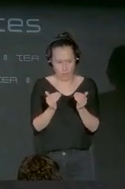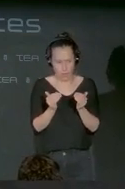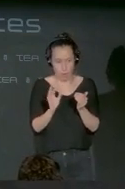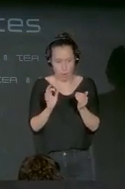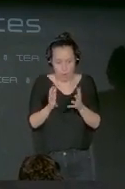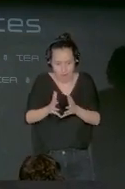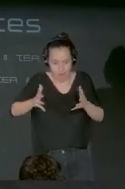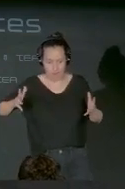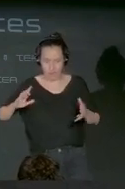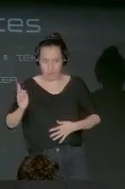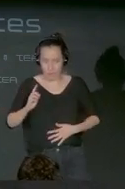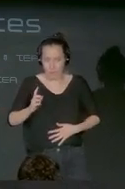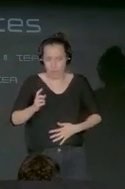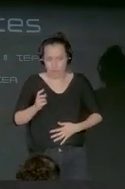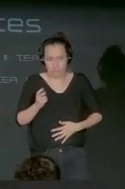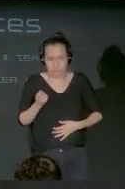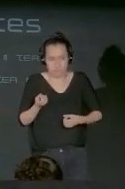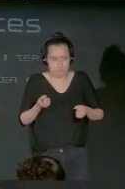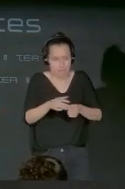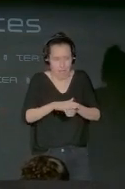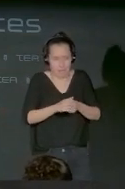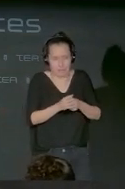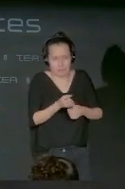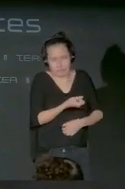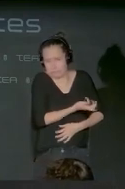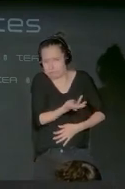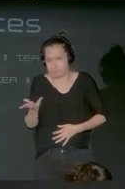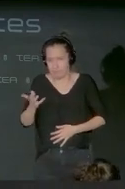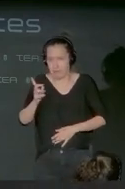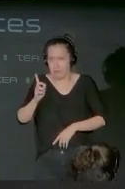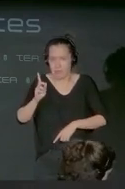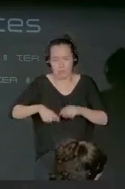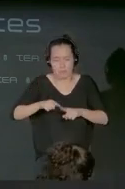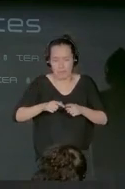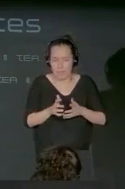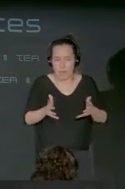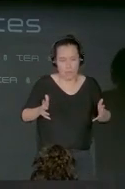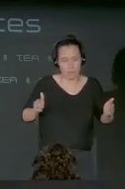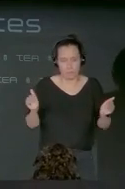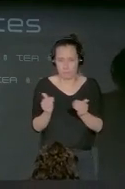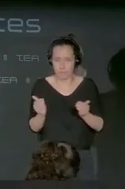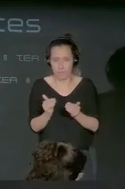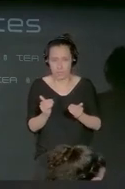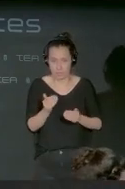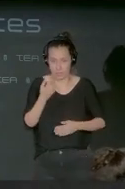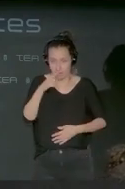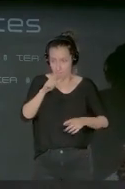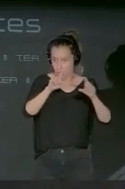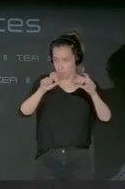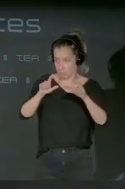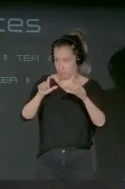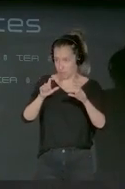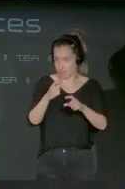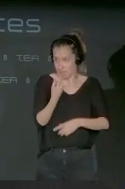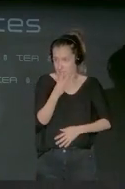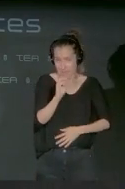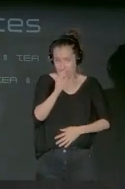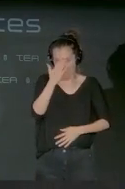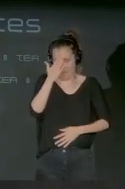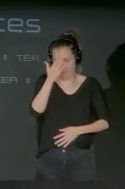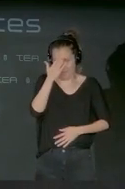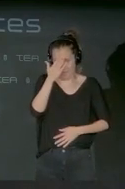as we know, the top companies, the top 20 companies are dominated by non-EU players.